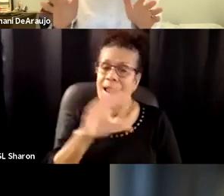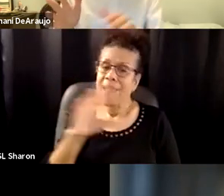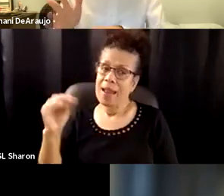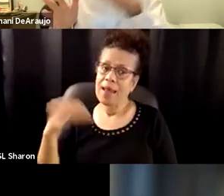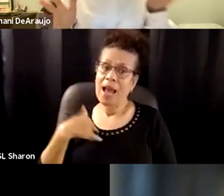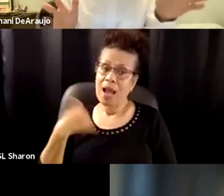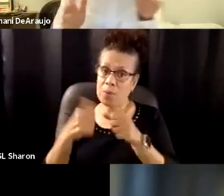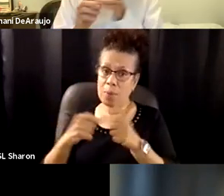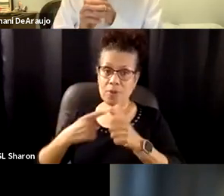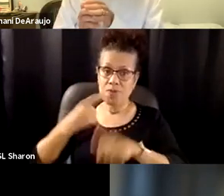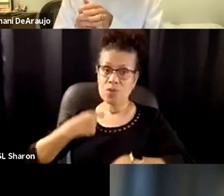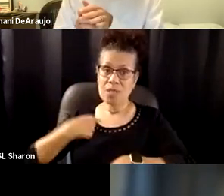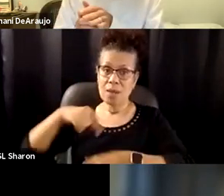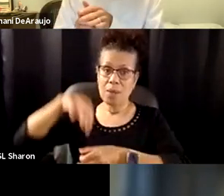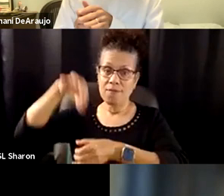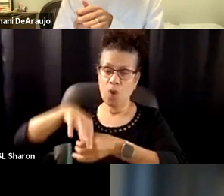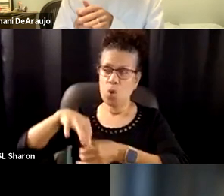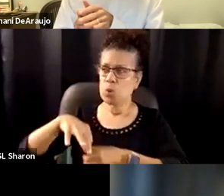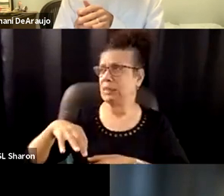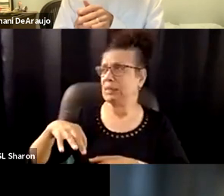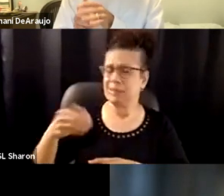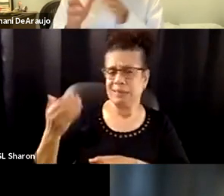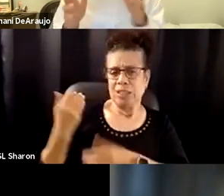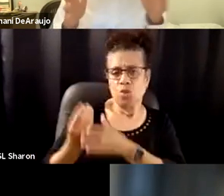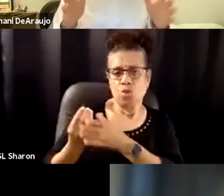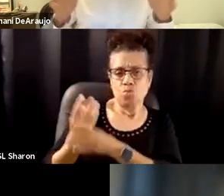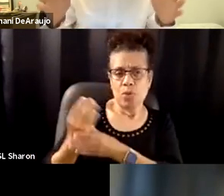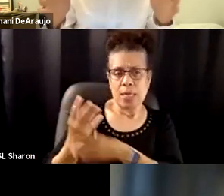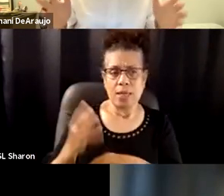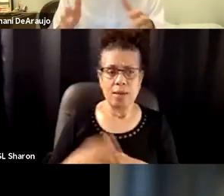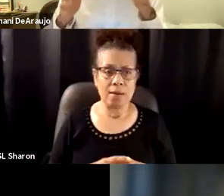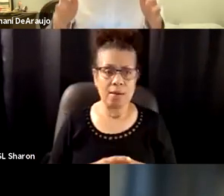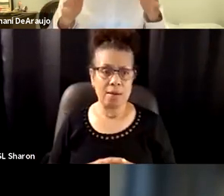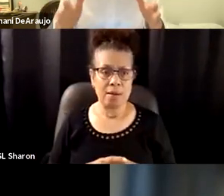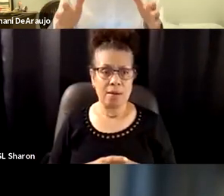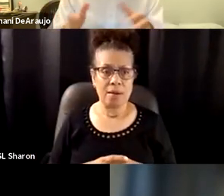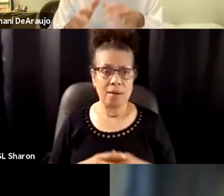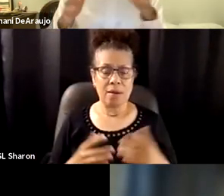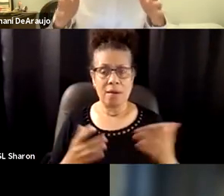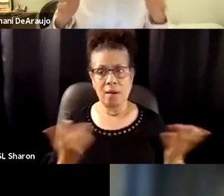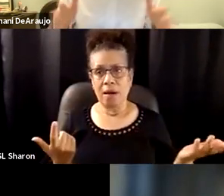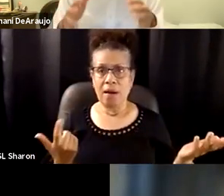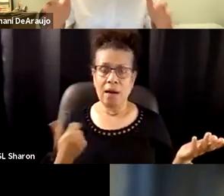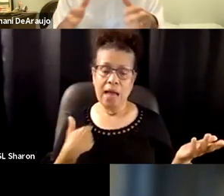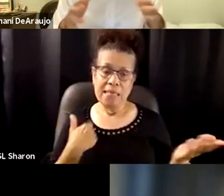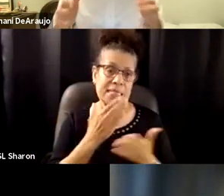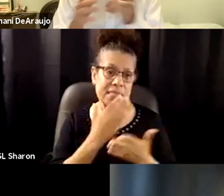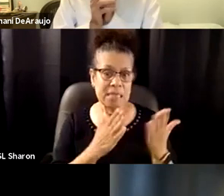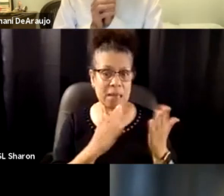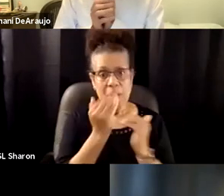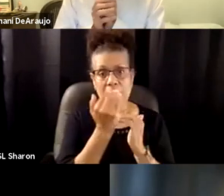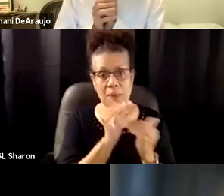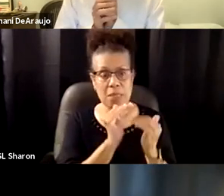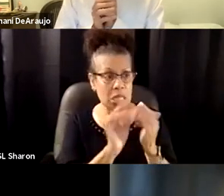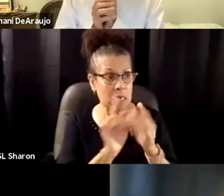first voted on this uh i think it was in the spring uh i did you know kind of i was gonna call it diligence it was limited and ask